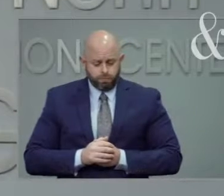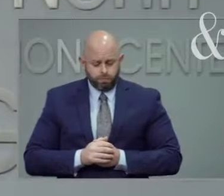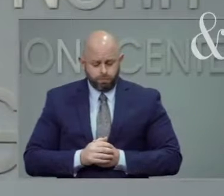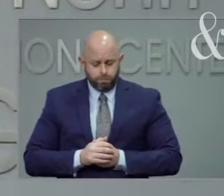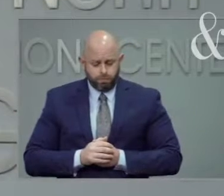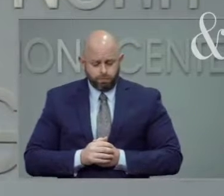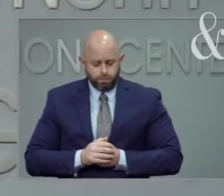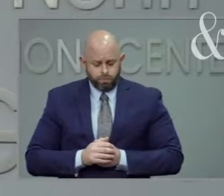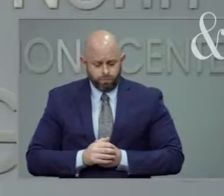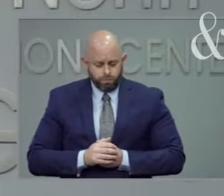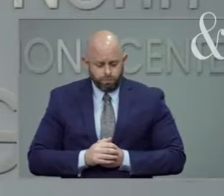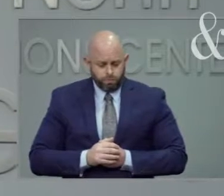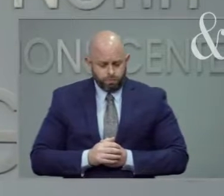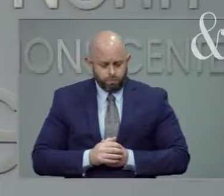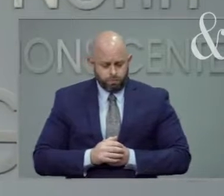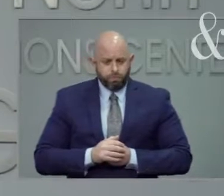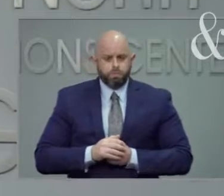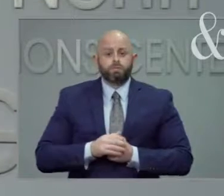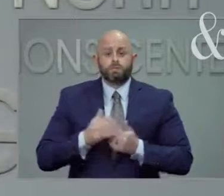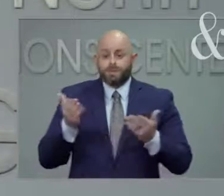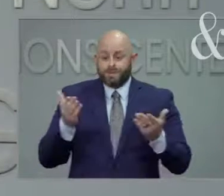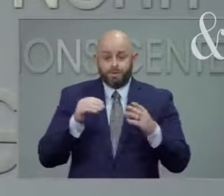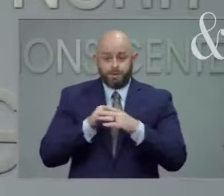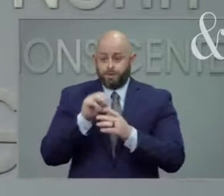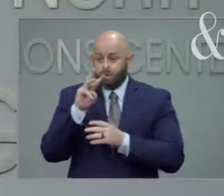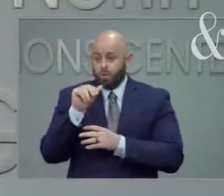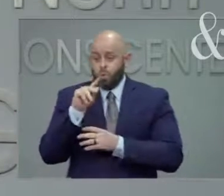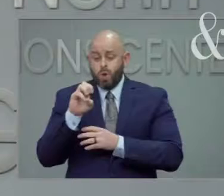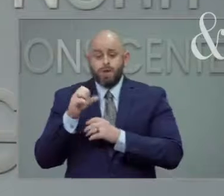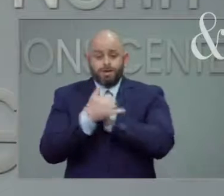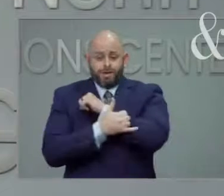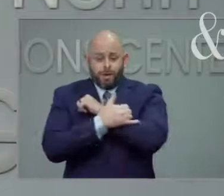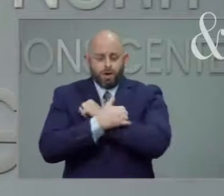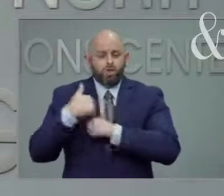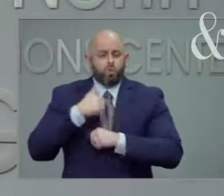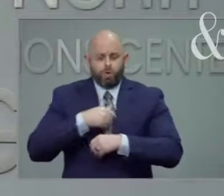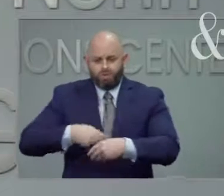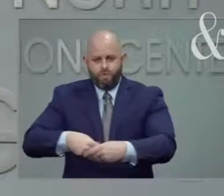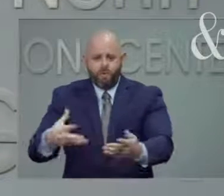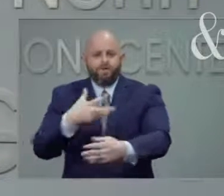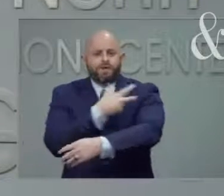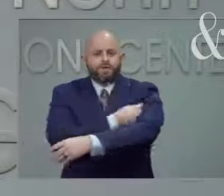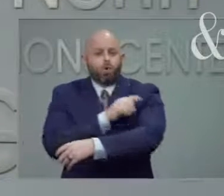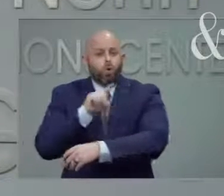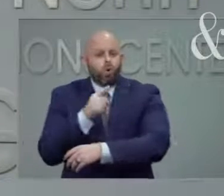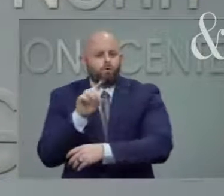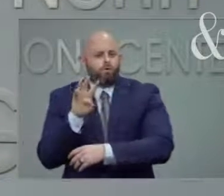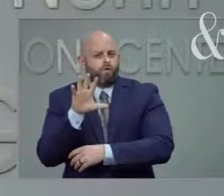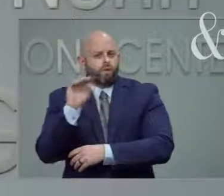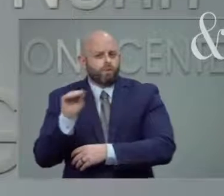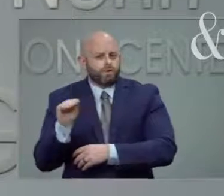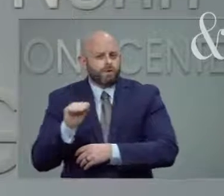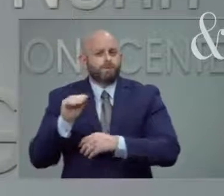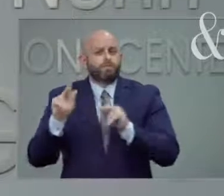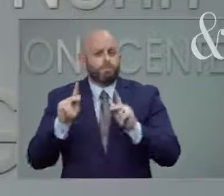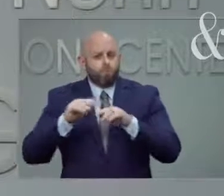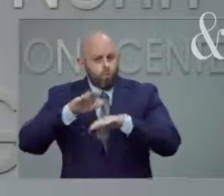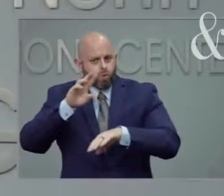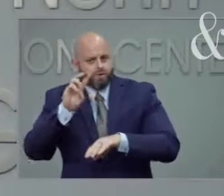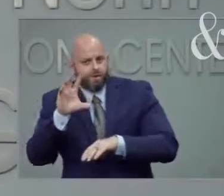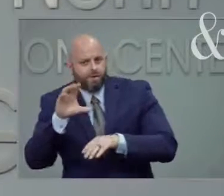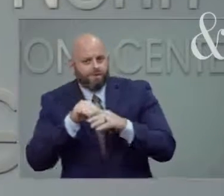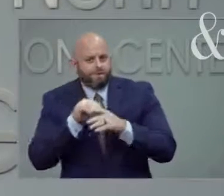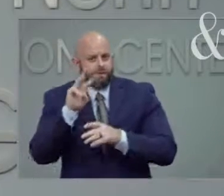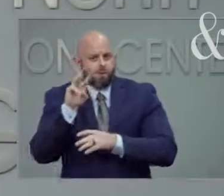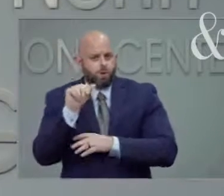have vaccinated about 45% of the people 65 and up at this point. And, you know, I keep hearing you say,